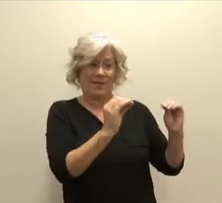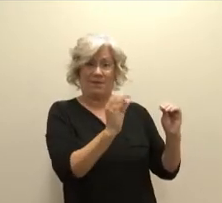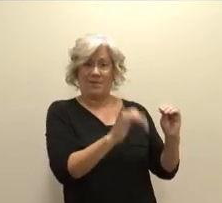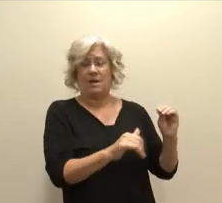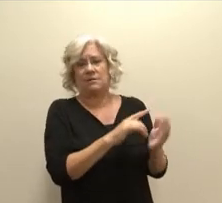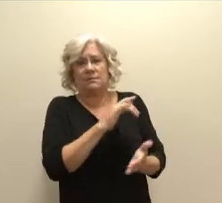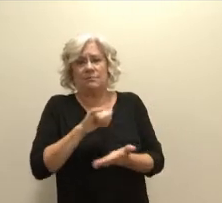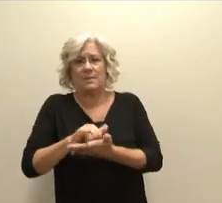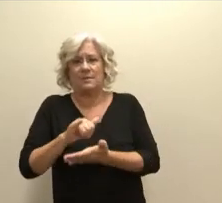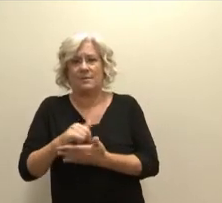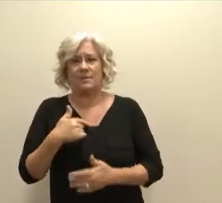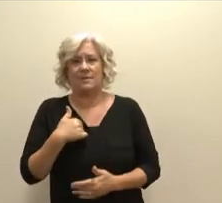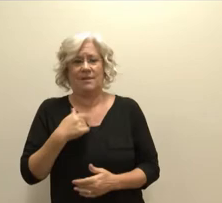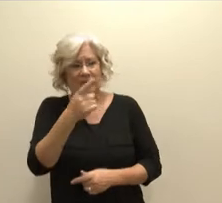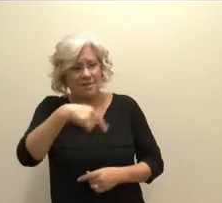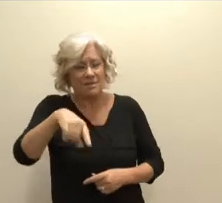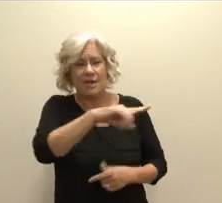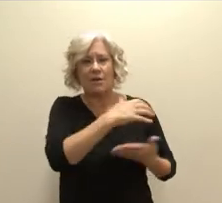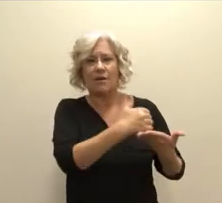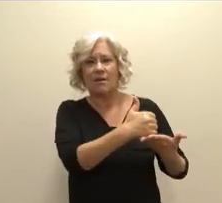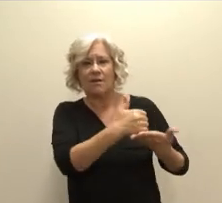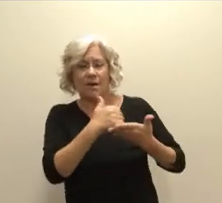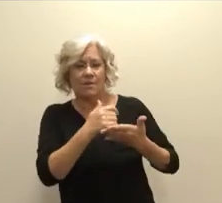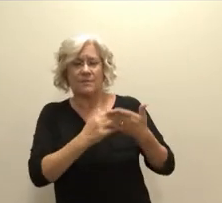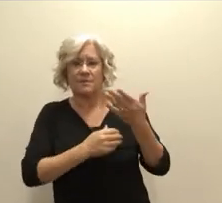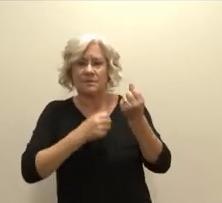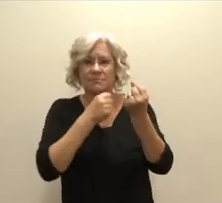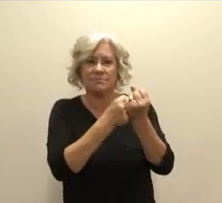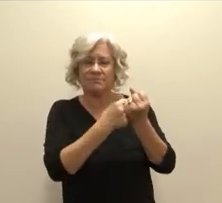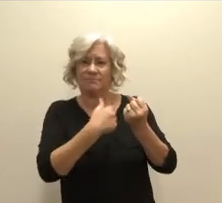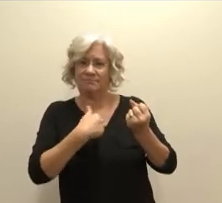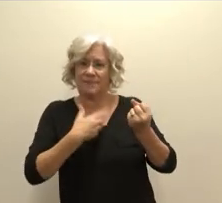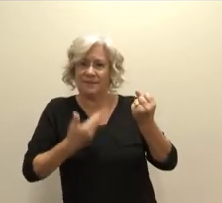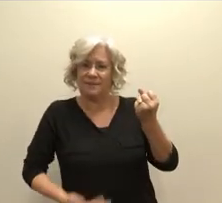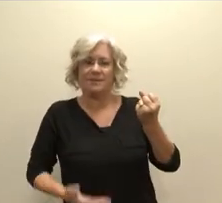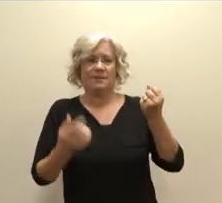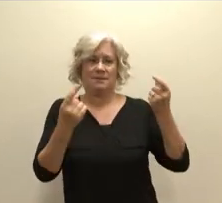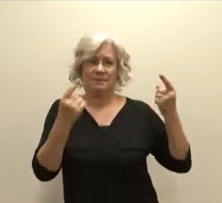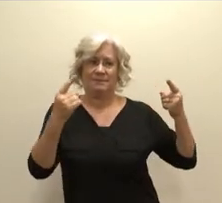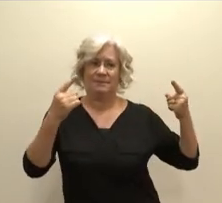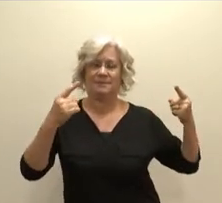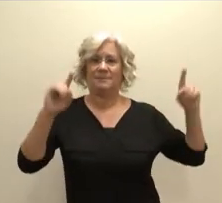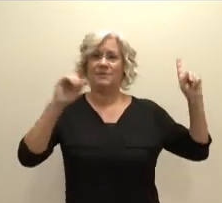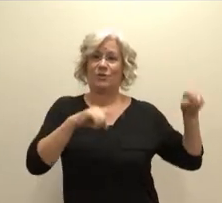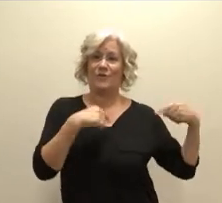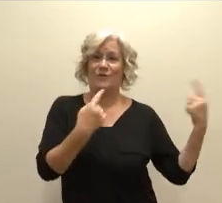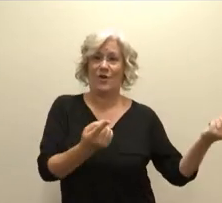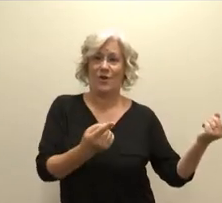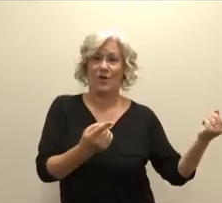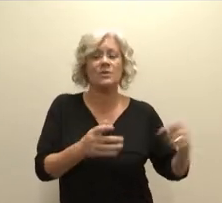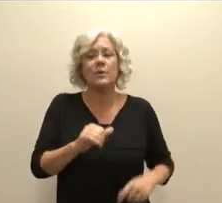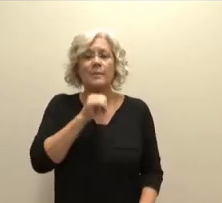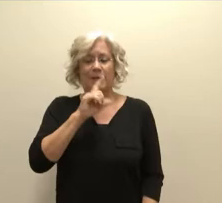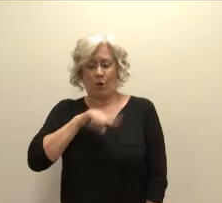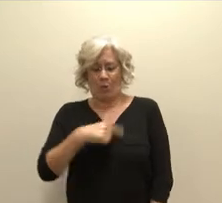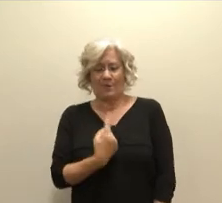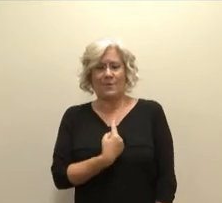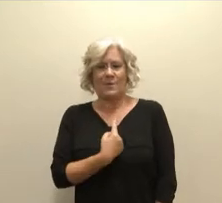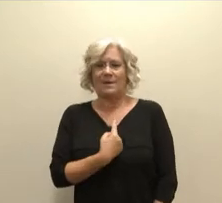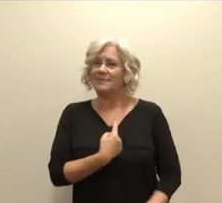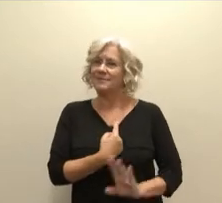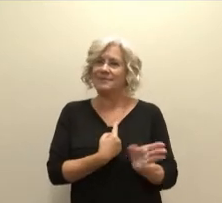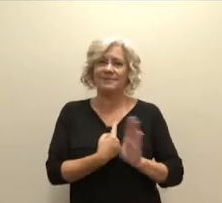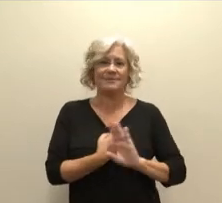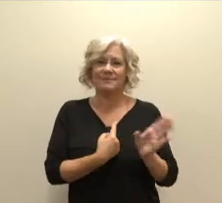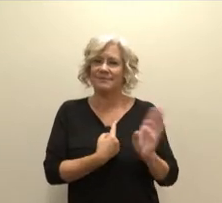moved with me and for me to get the success that we've had. So it hasn't been a job that I've had all